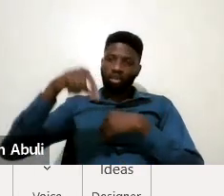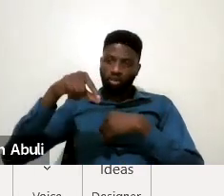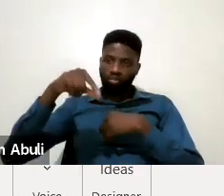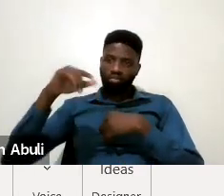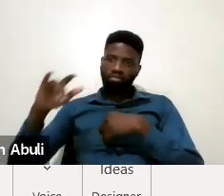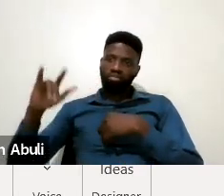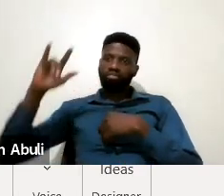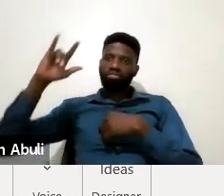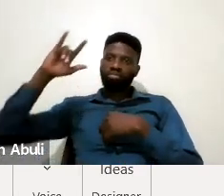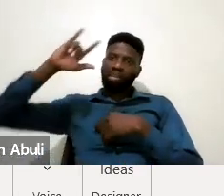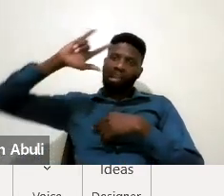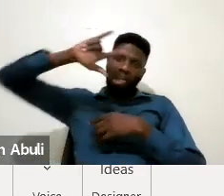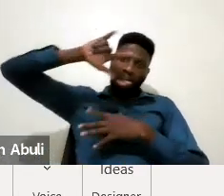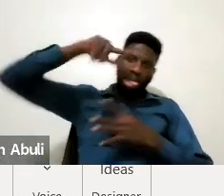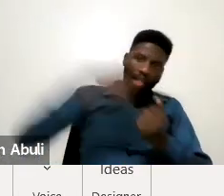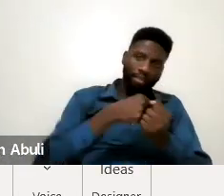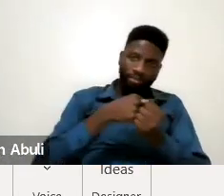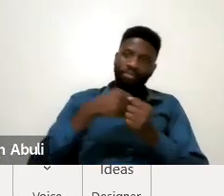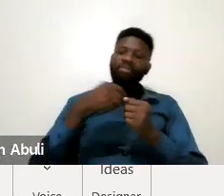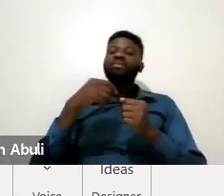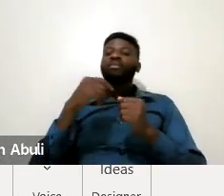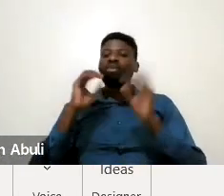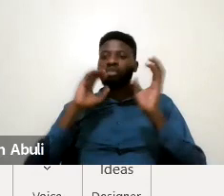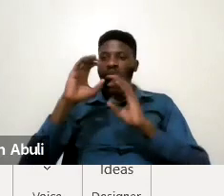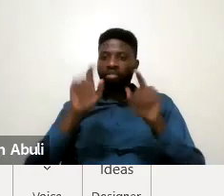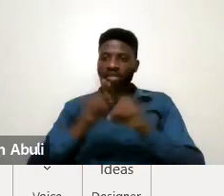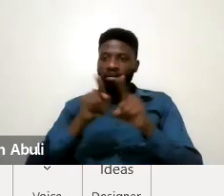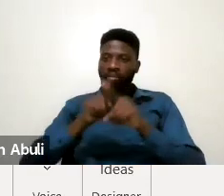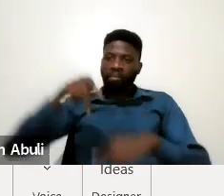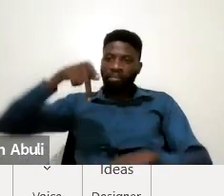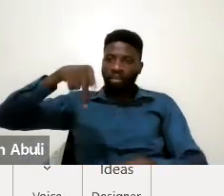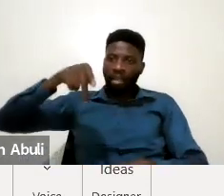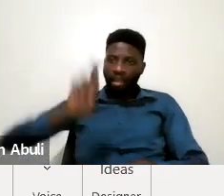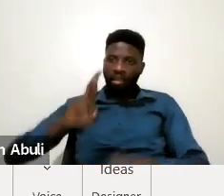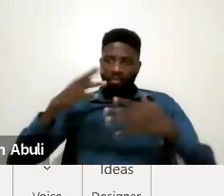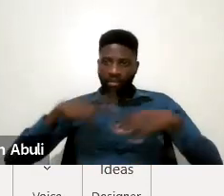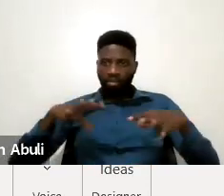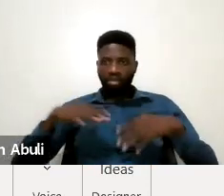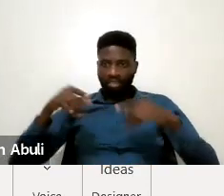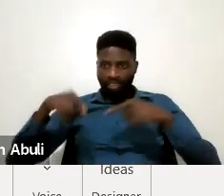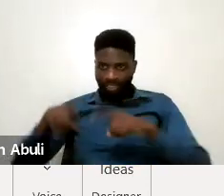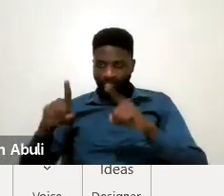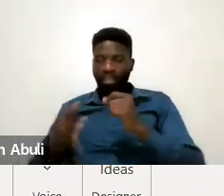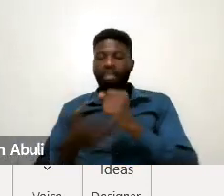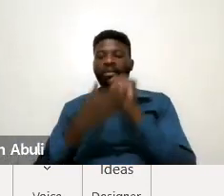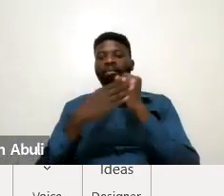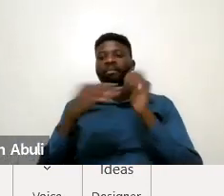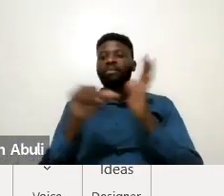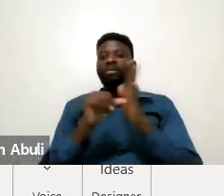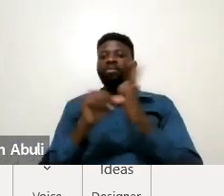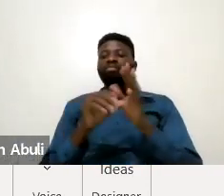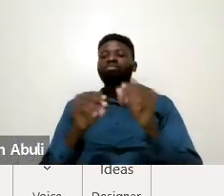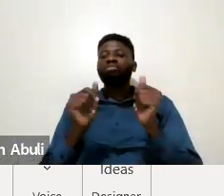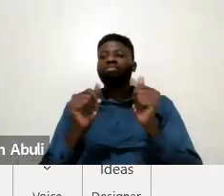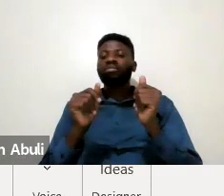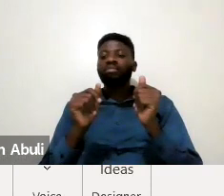Douala, the communications and PR people were the ones who were able to that crisis. Kenya Airways,